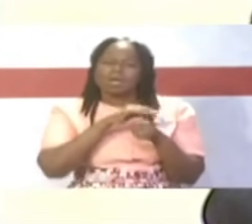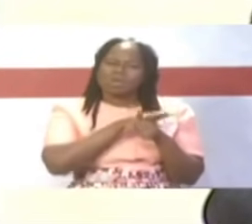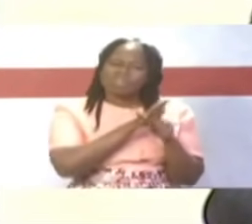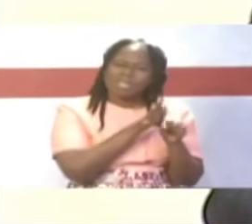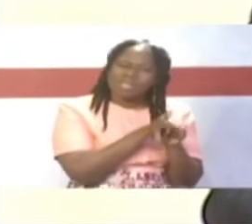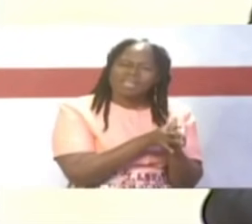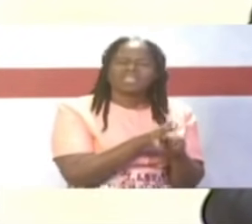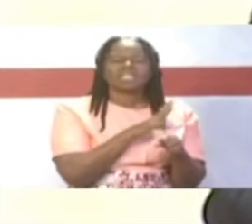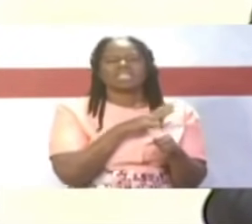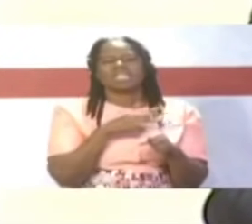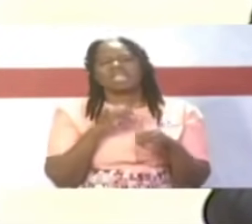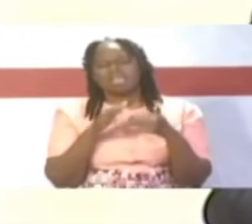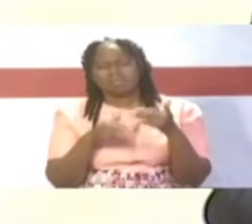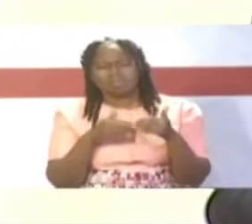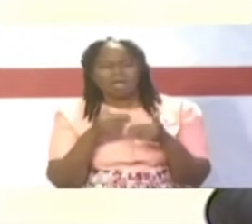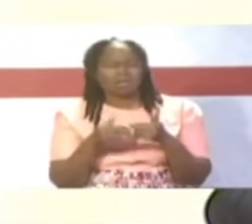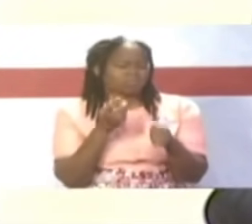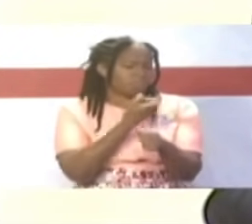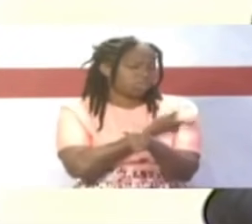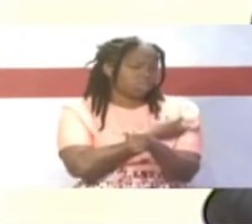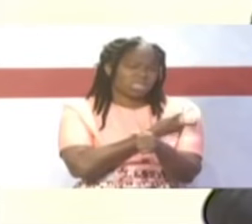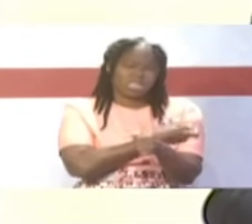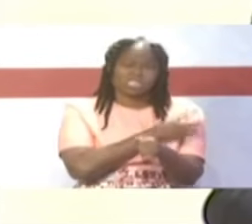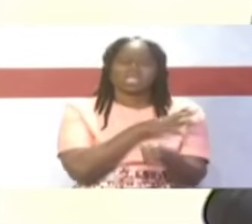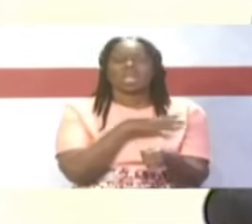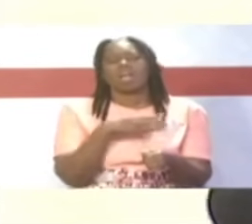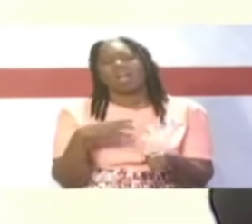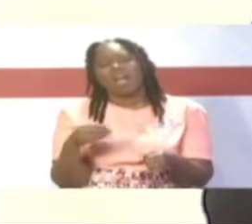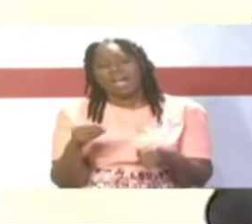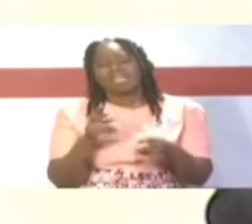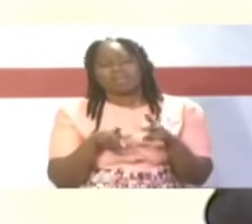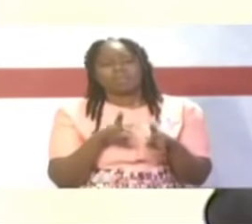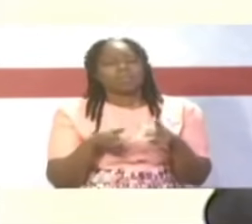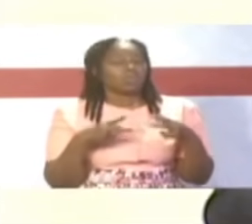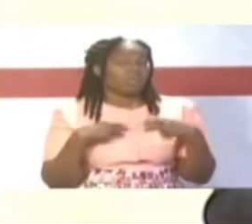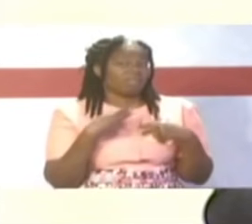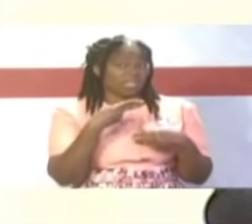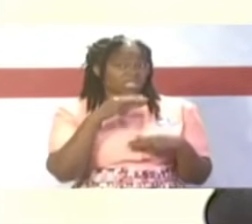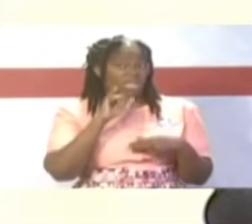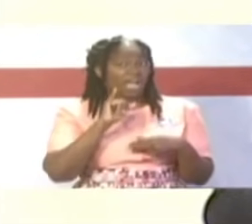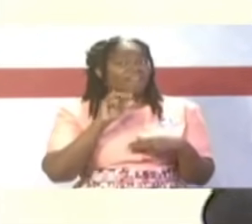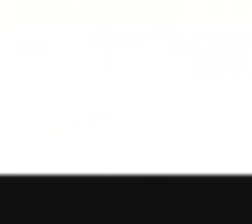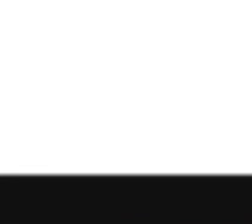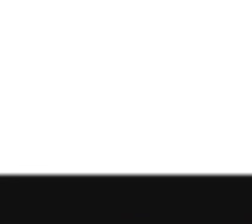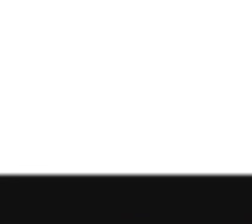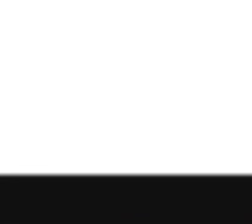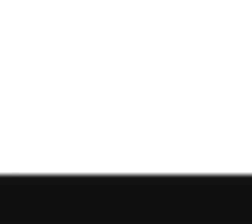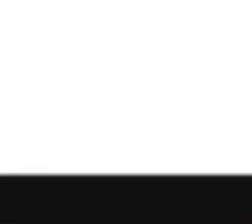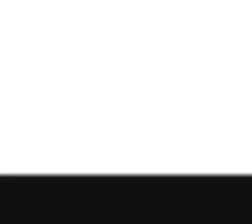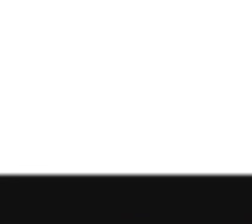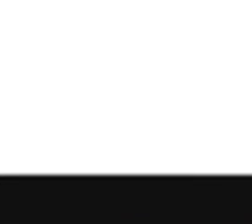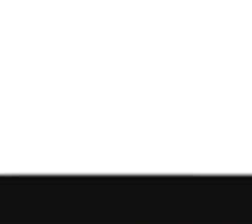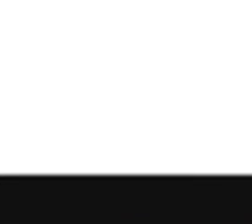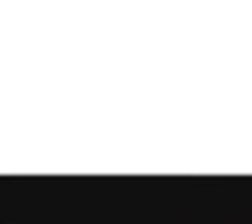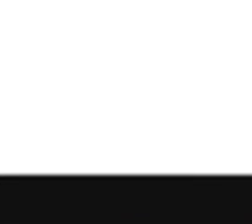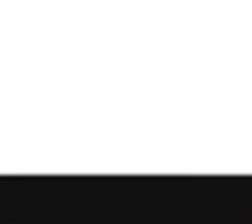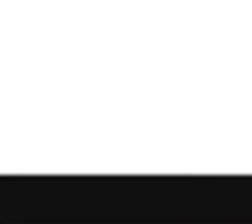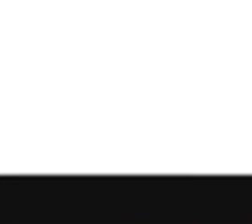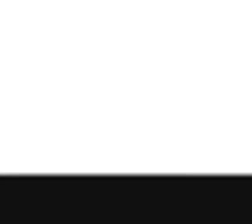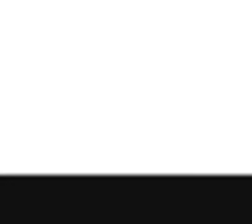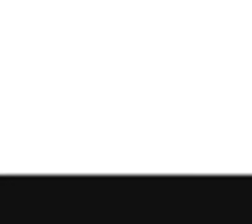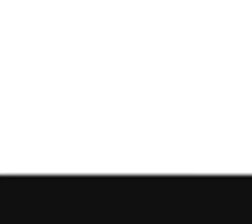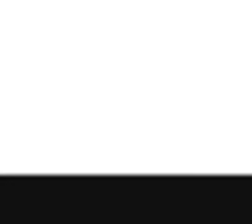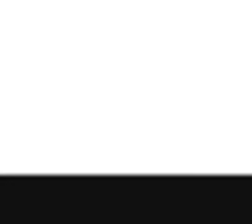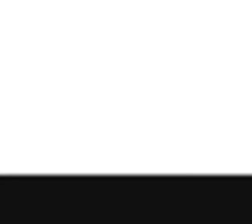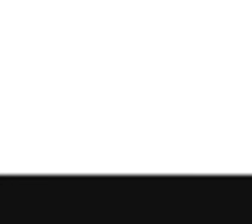the importance of immunization and vaccination among persons living with HIV. So I'd just like to you put up the slides, please. So